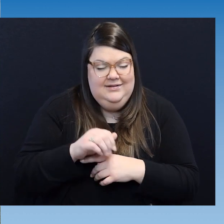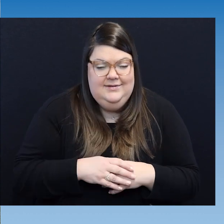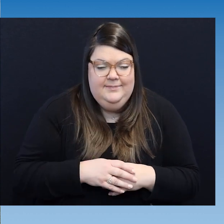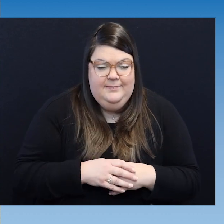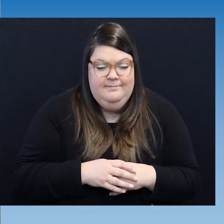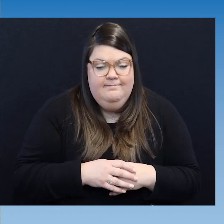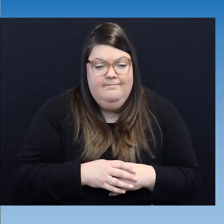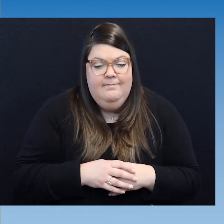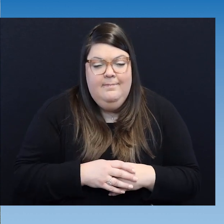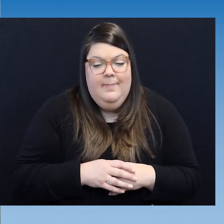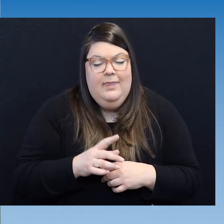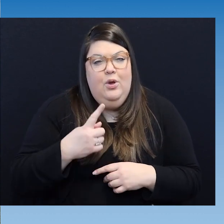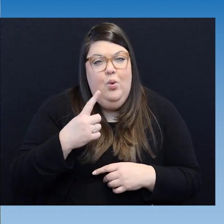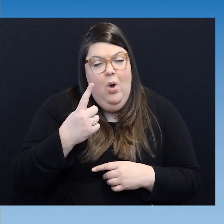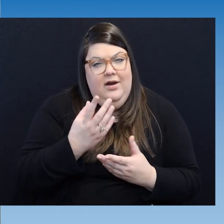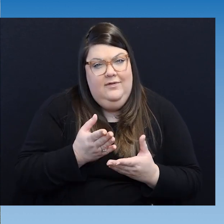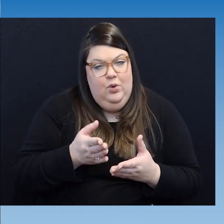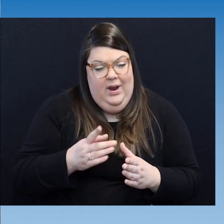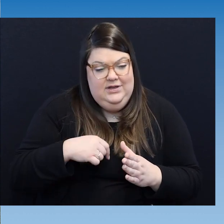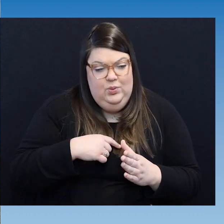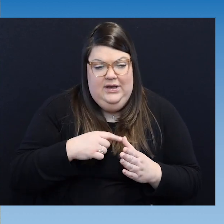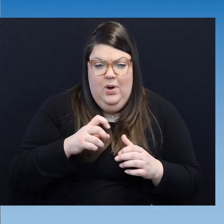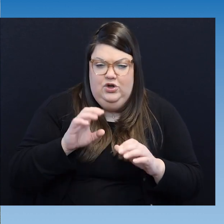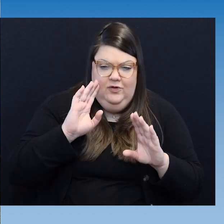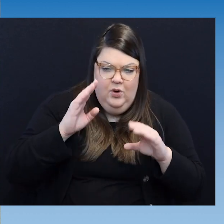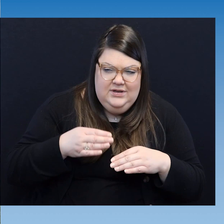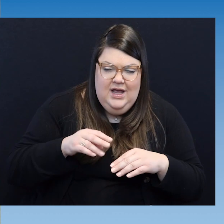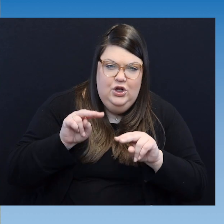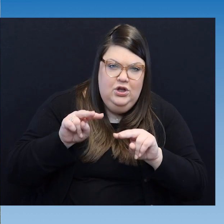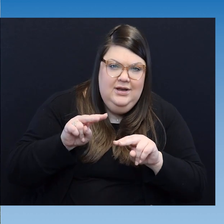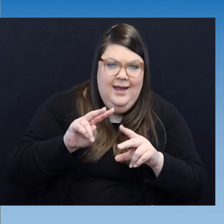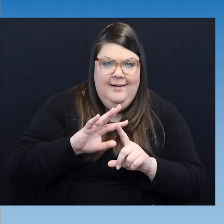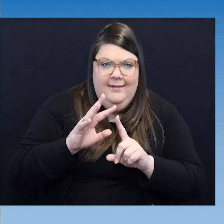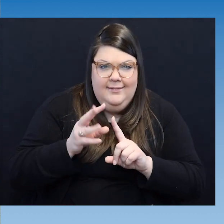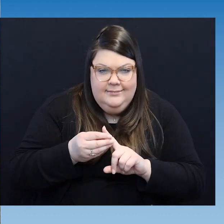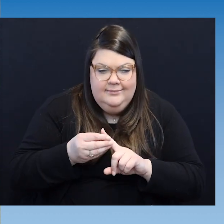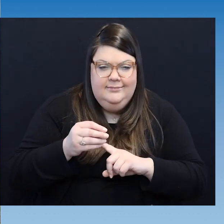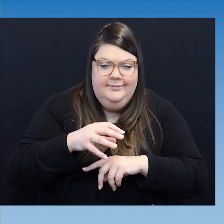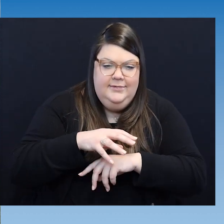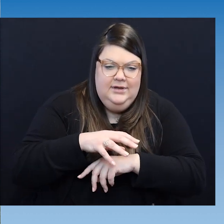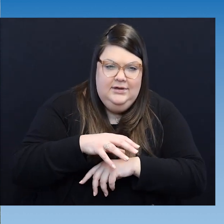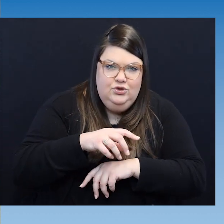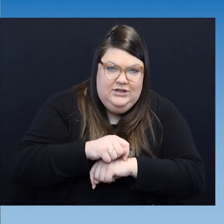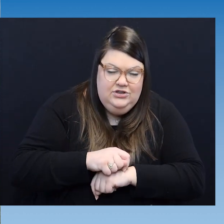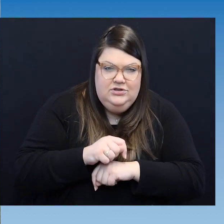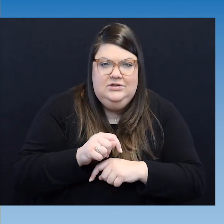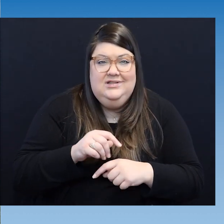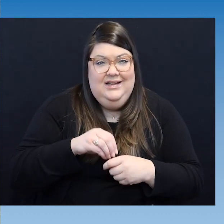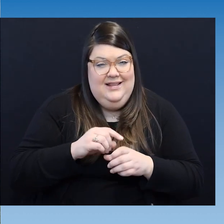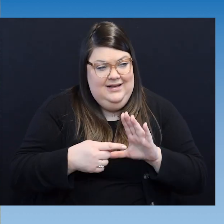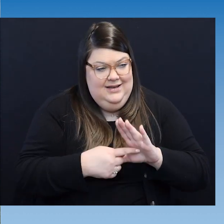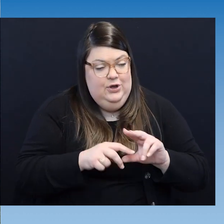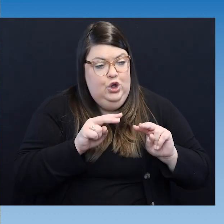honor and look at end-of-life customs and traditions, amongst the many ways that you'll see in that exhibit, was to look at the work